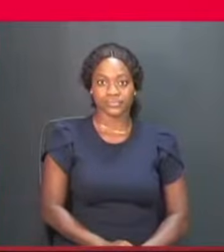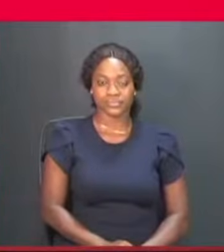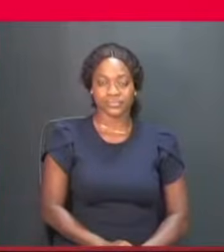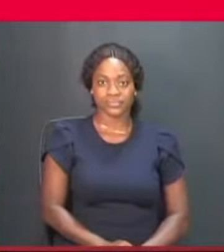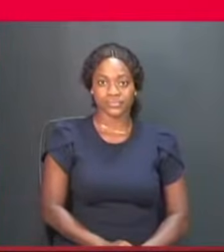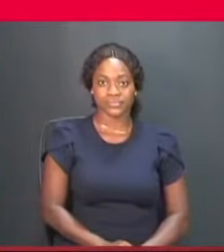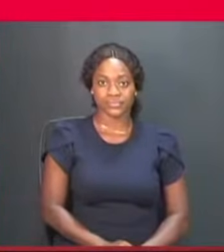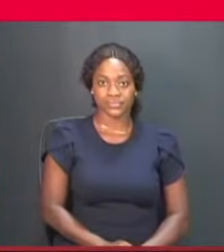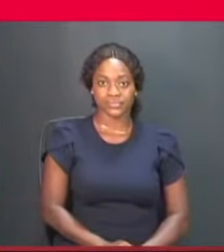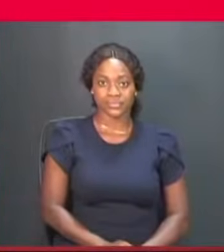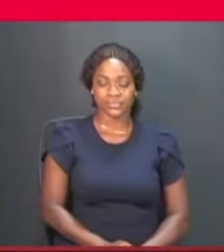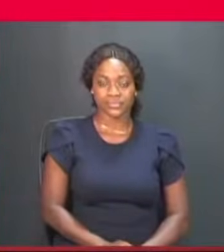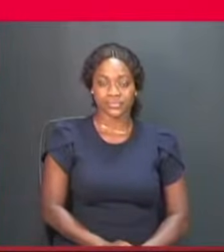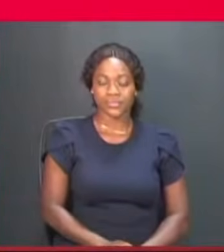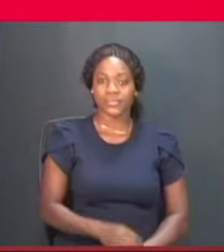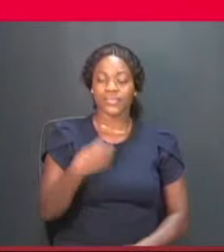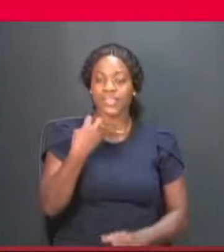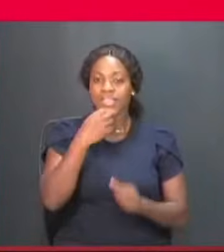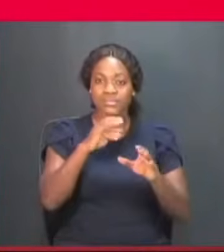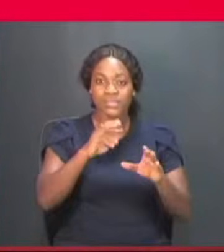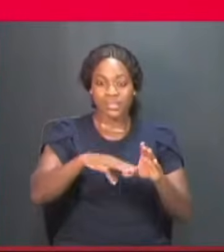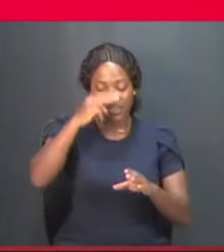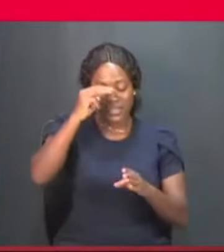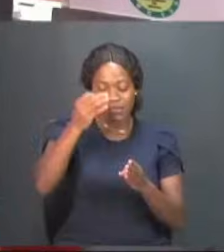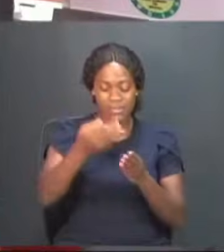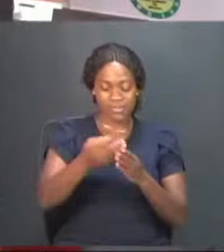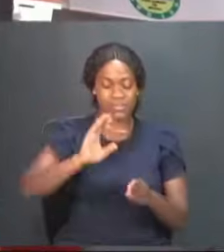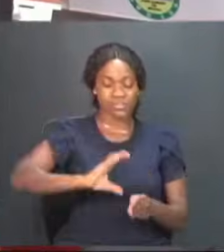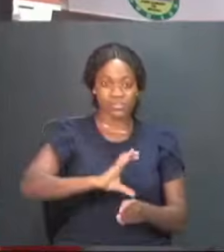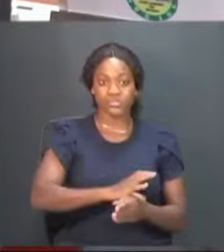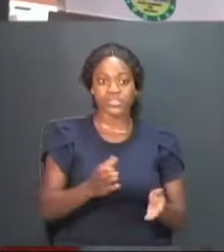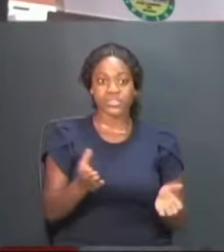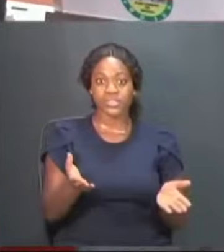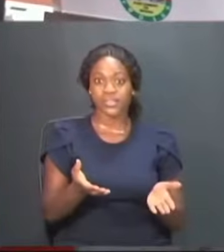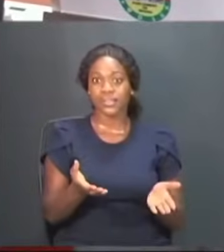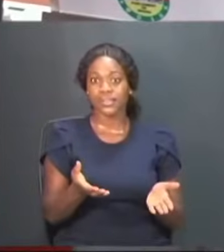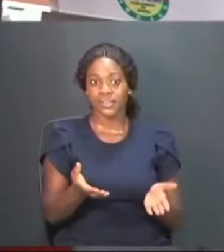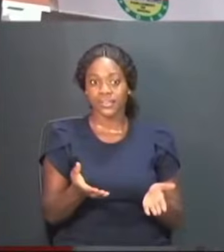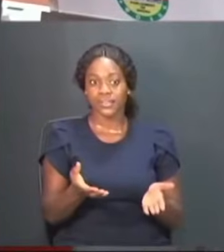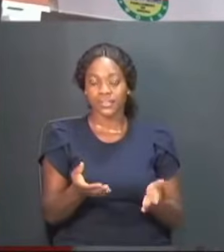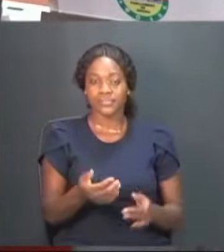Mr. Chairman, Mr. Speaker, the chairman of the Finance Committee is here.